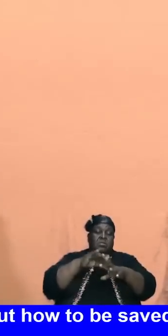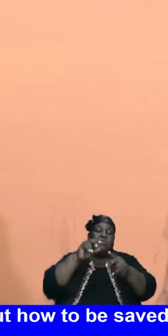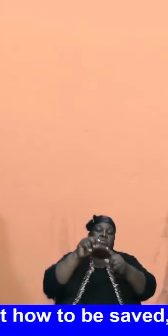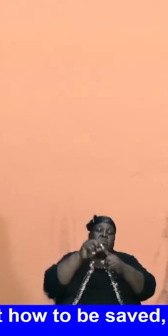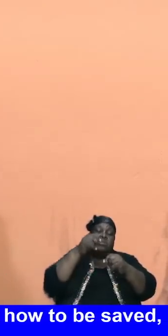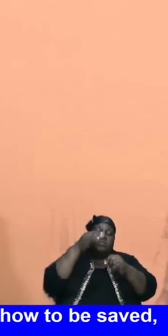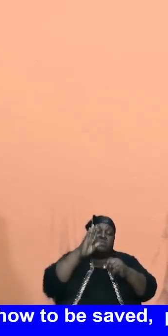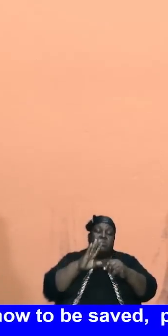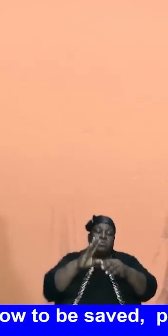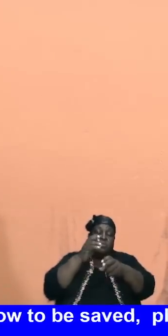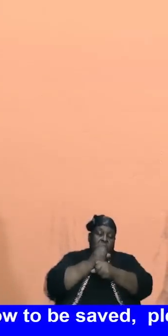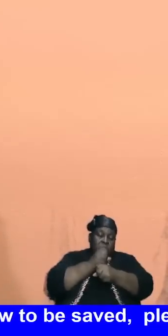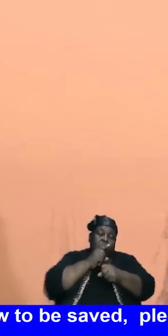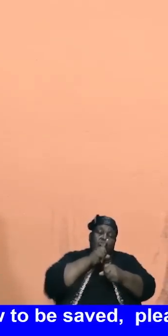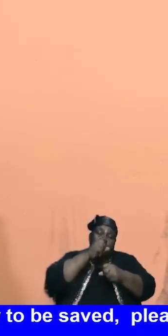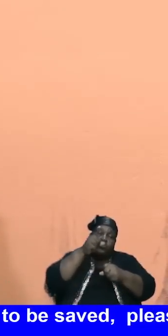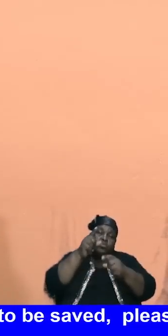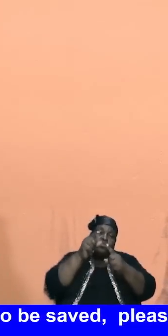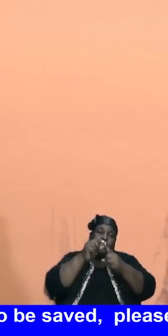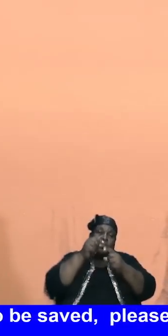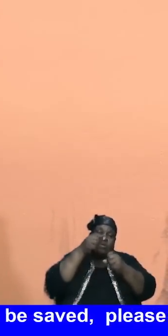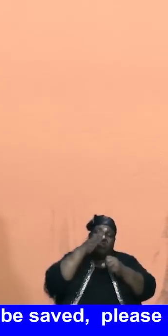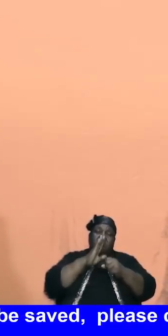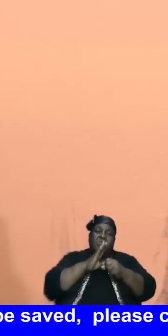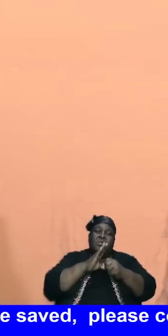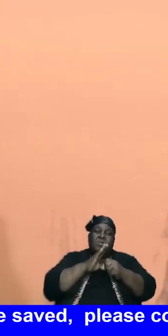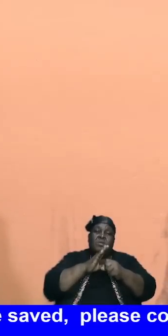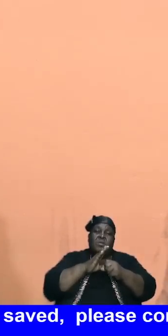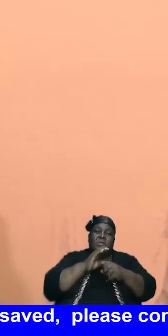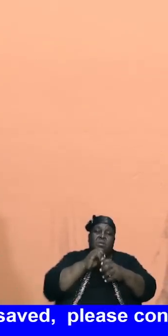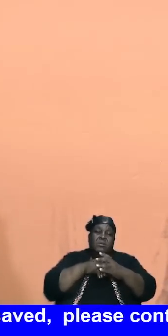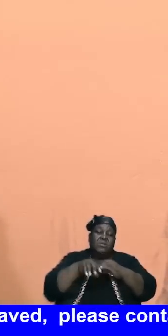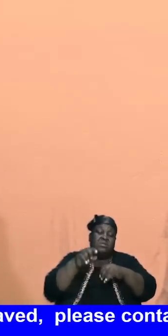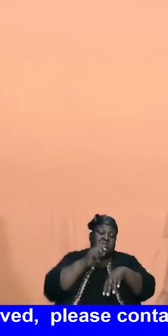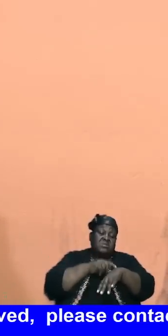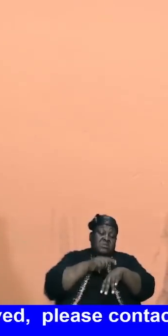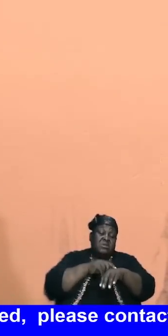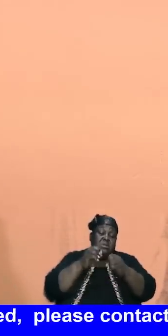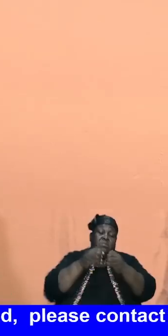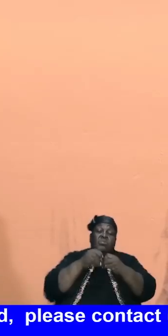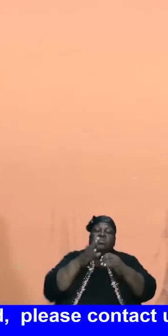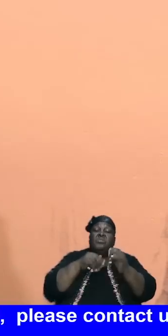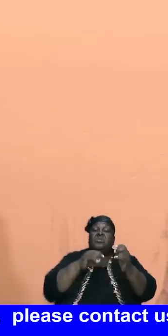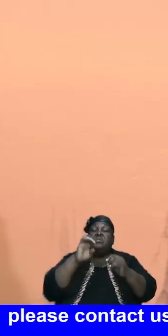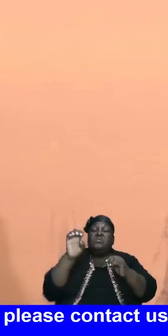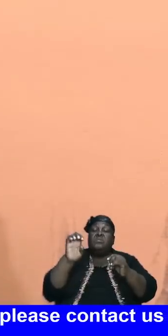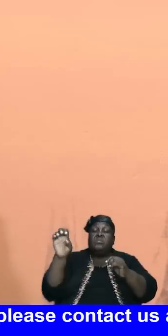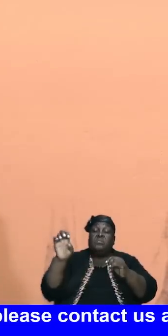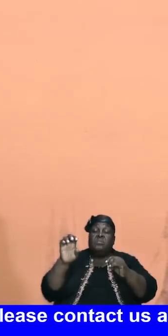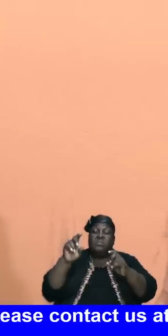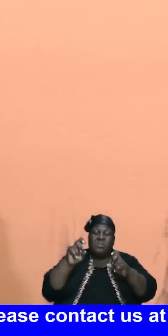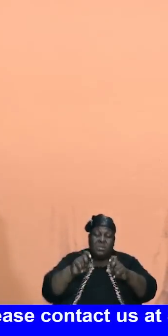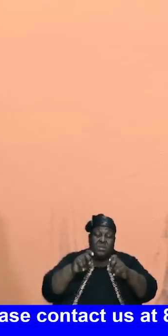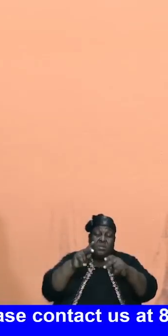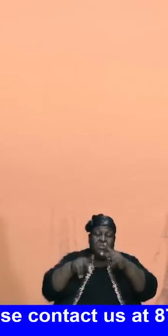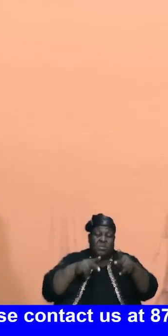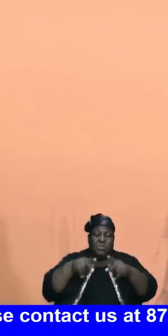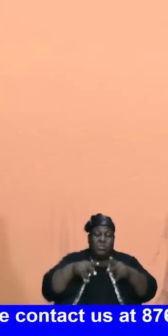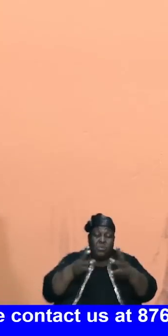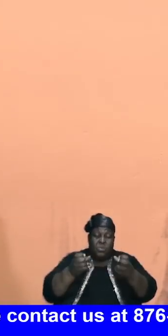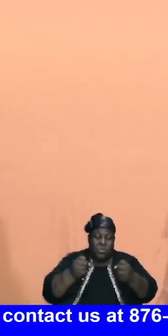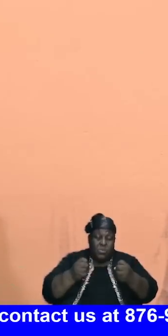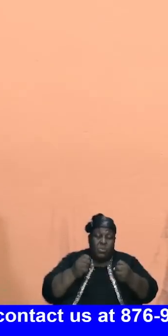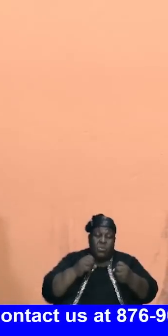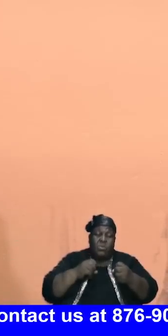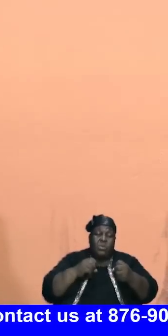true to the word of God. In this season, more than ever, God, we need people who want to be in the Word. People who